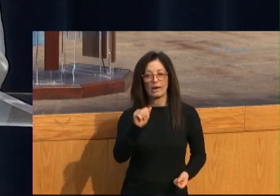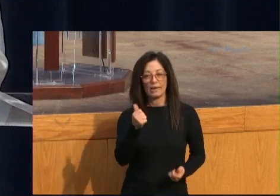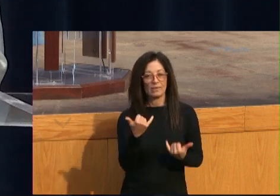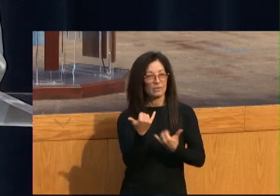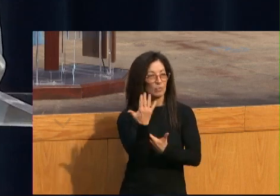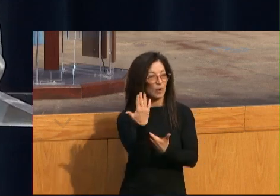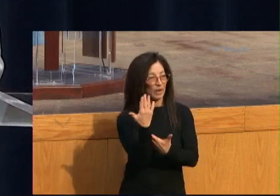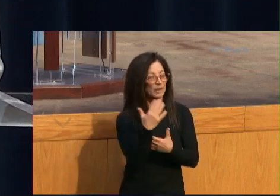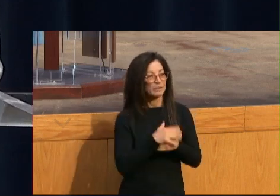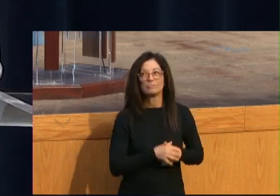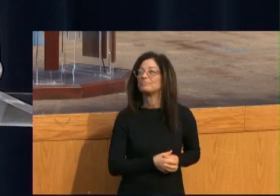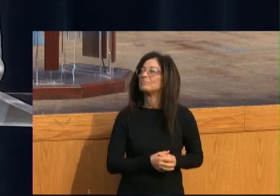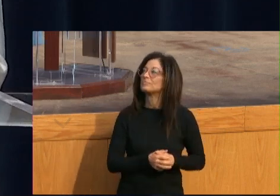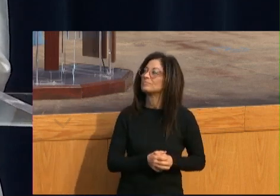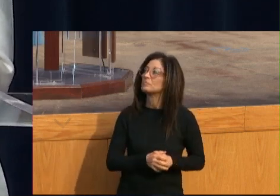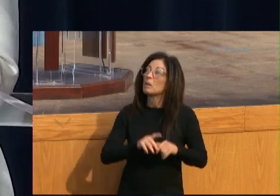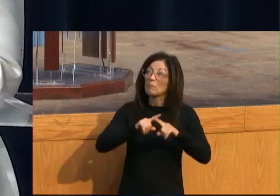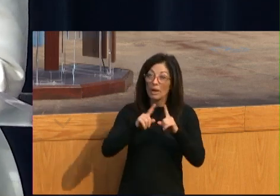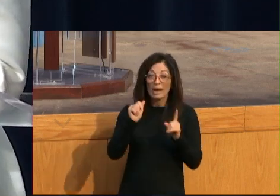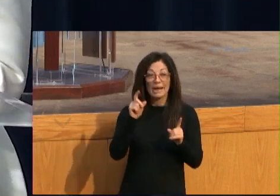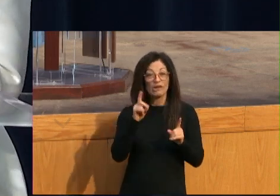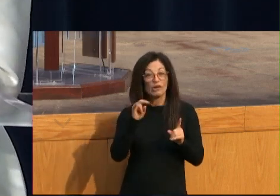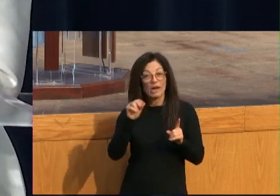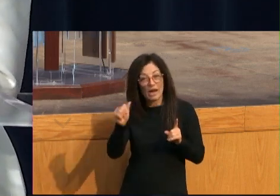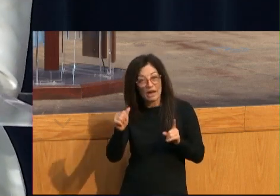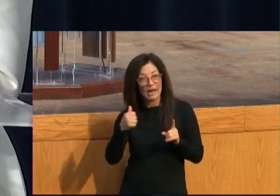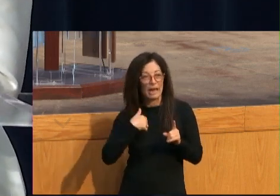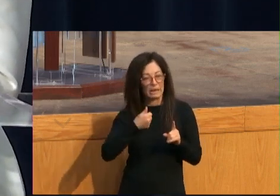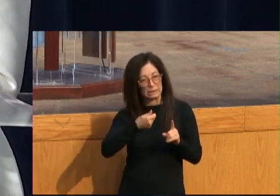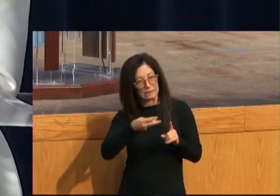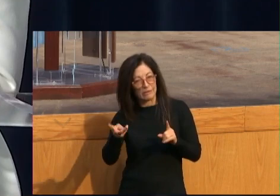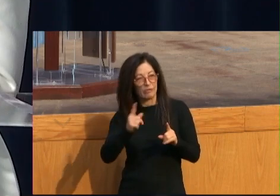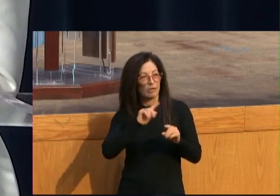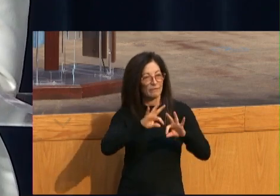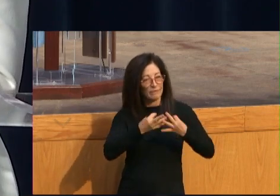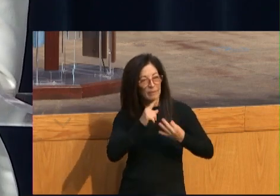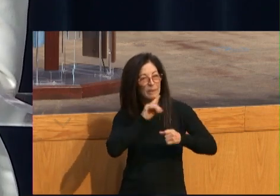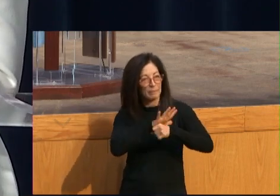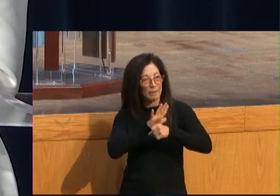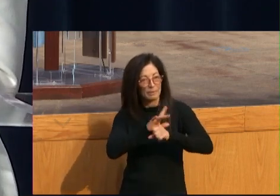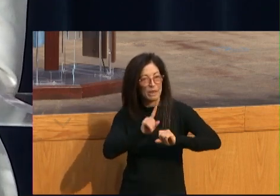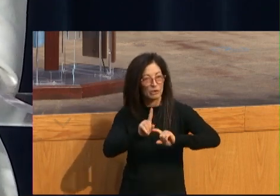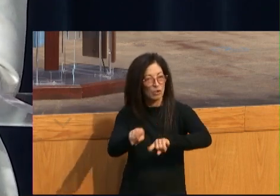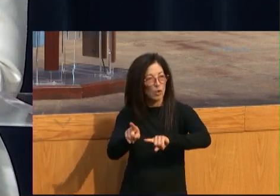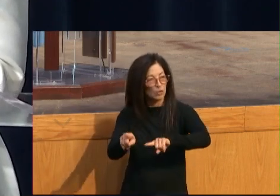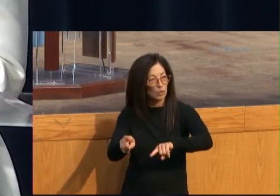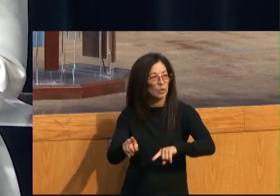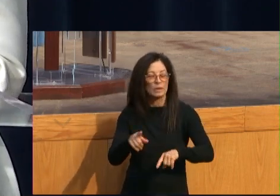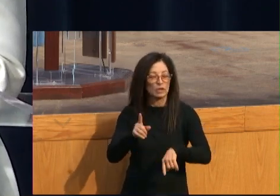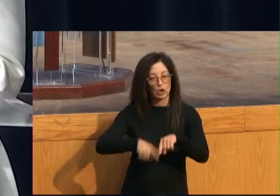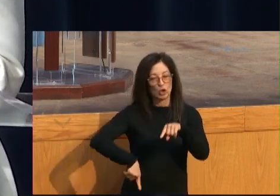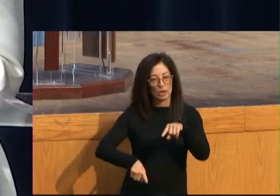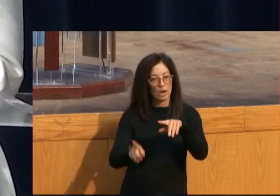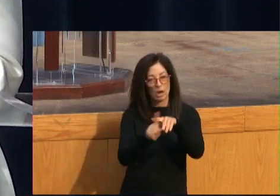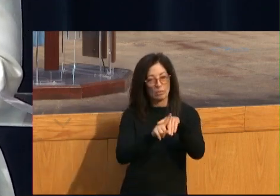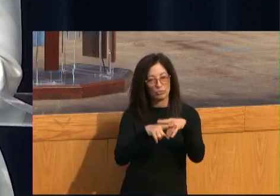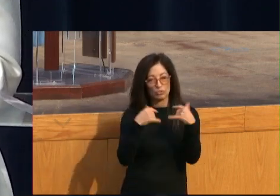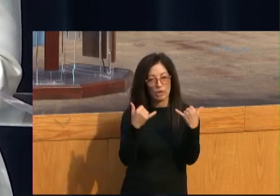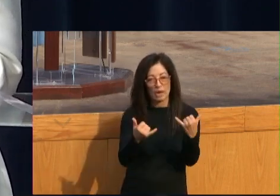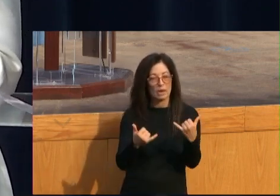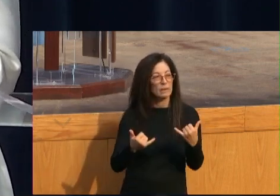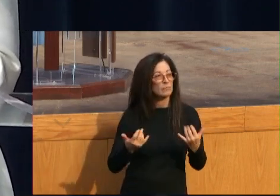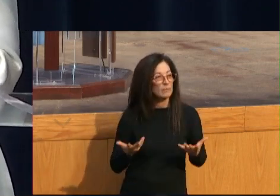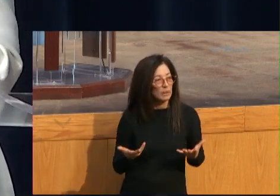but she did have several family commitments that she needed to attend to and couldn't be here with us today,